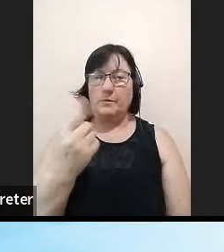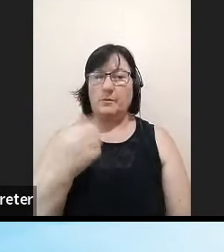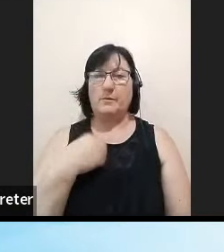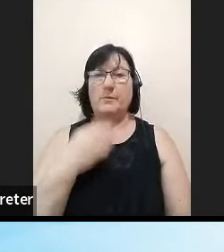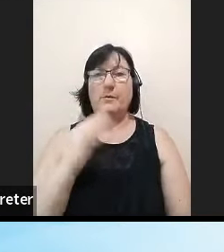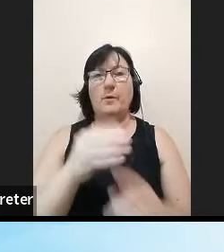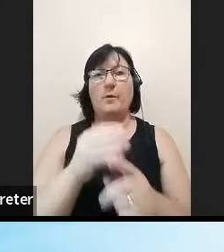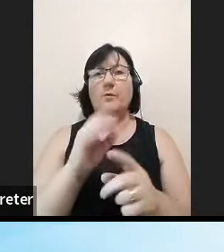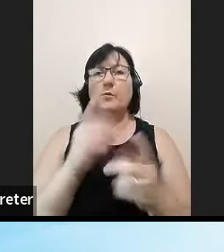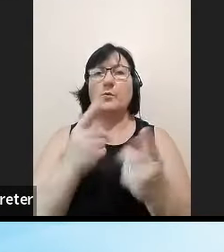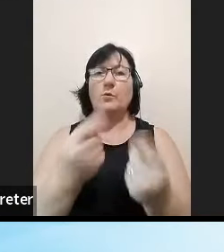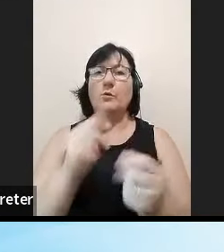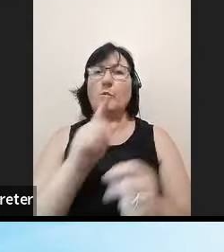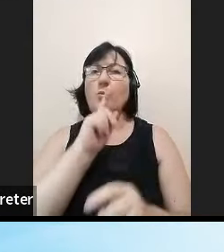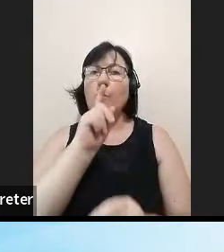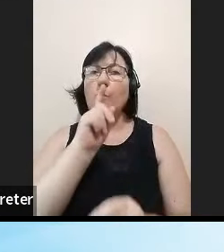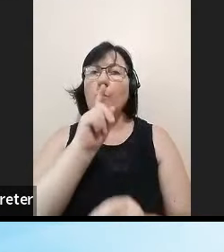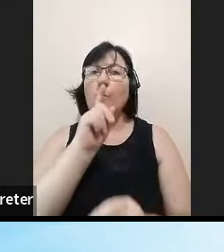The first question,